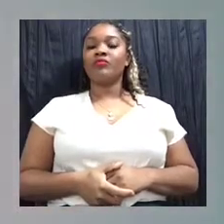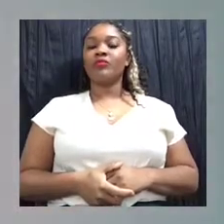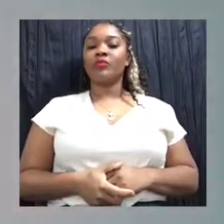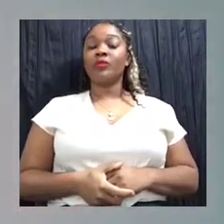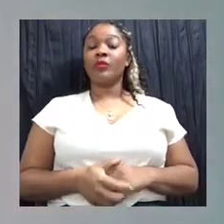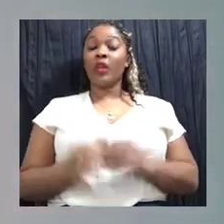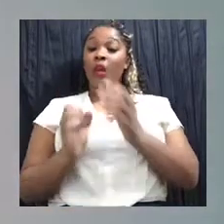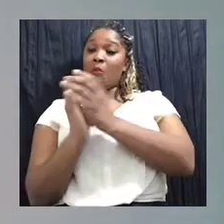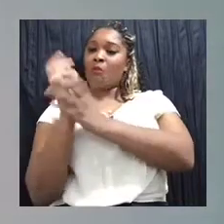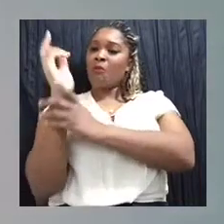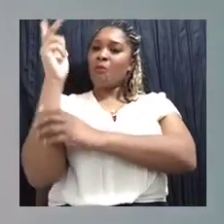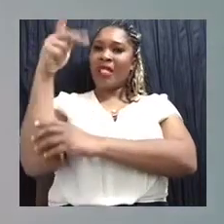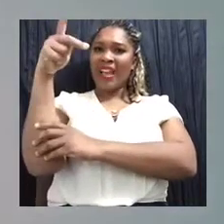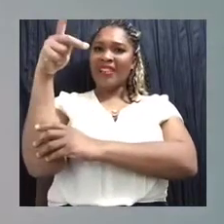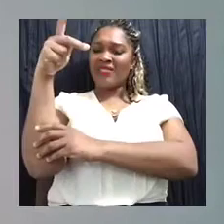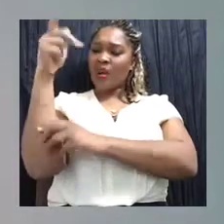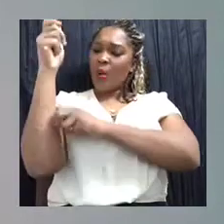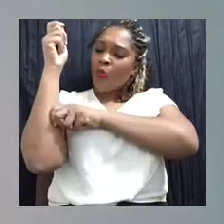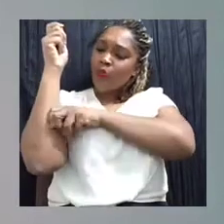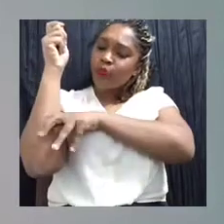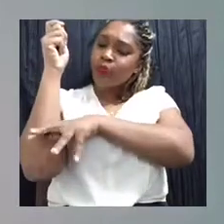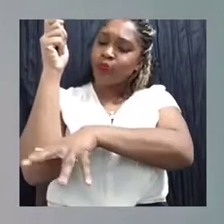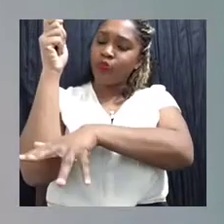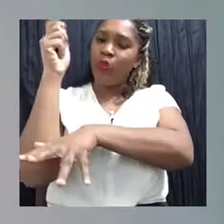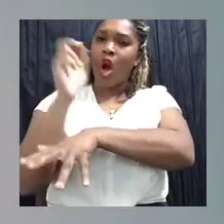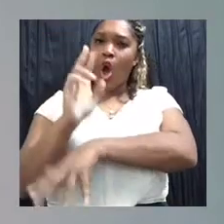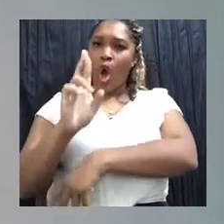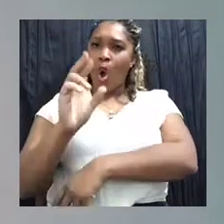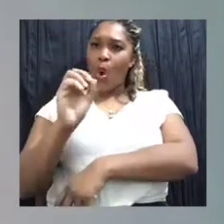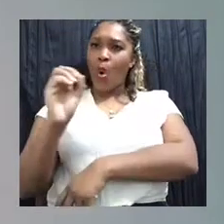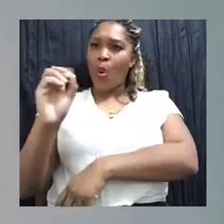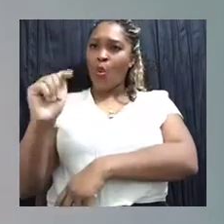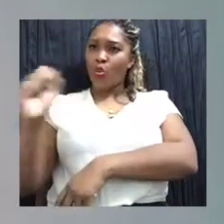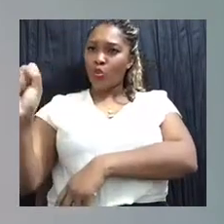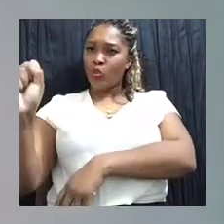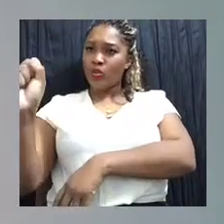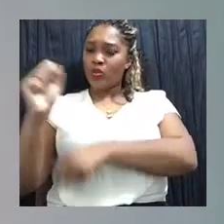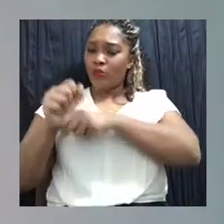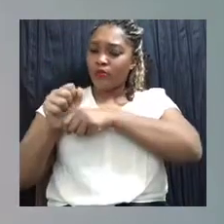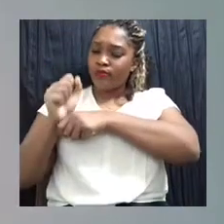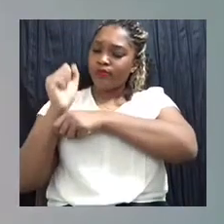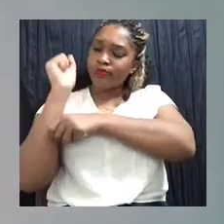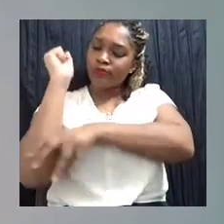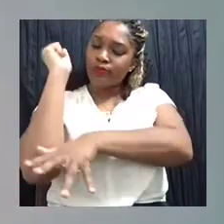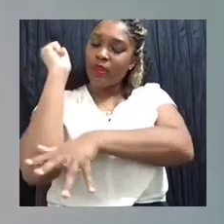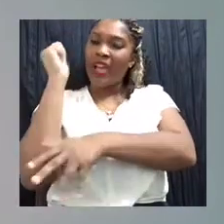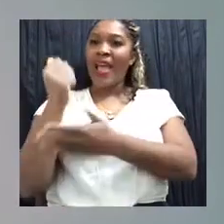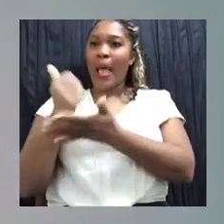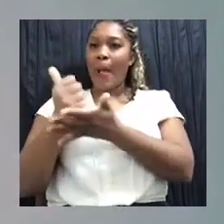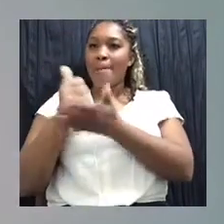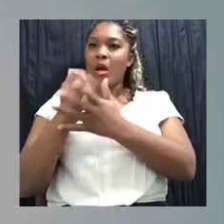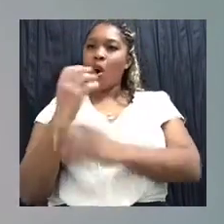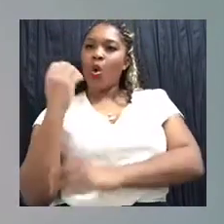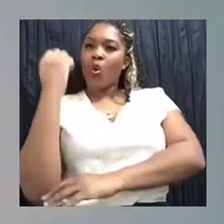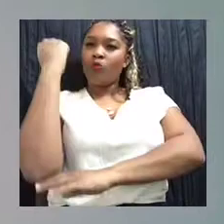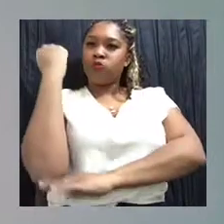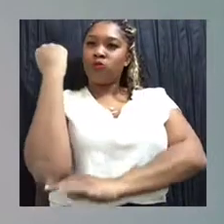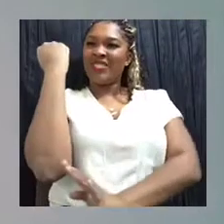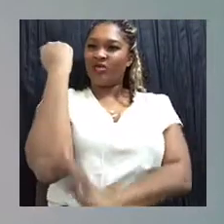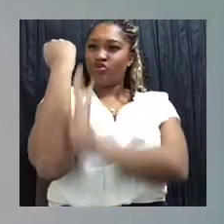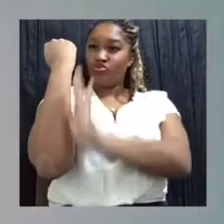A plant's roots help to hold it up straight, but those